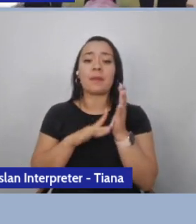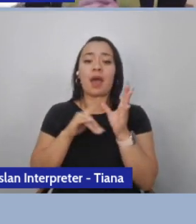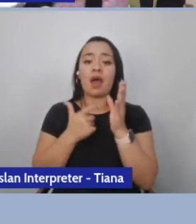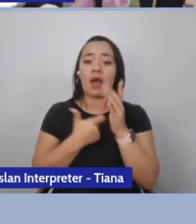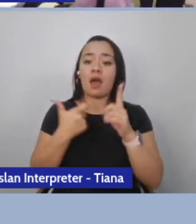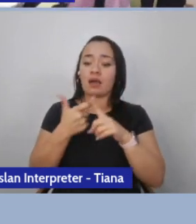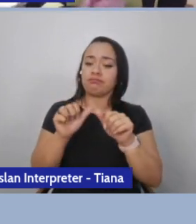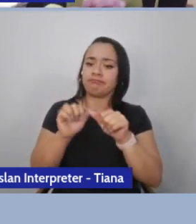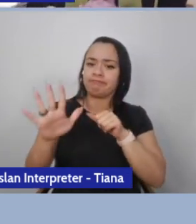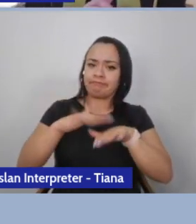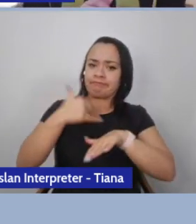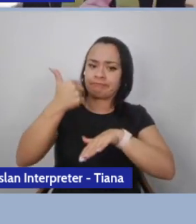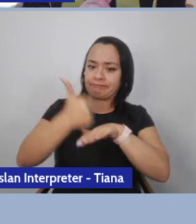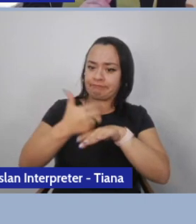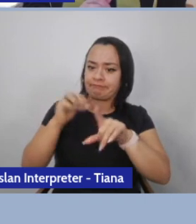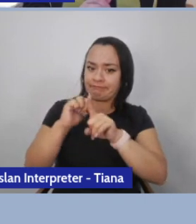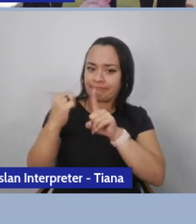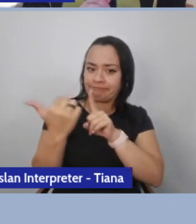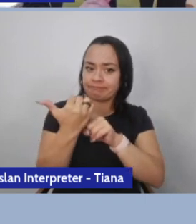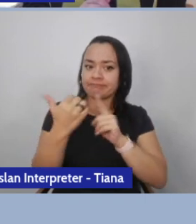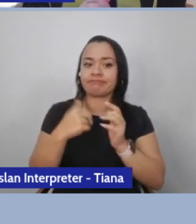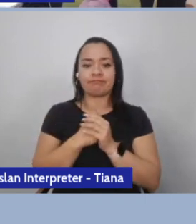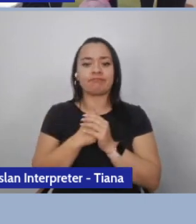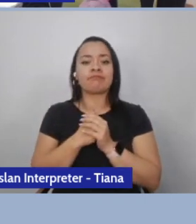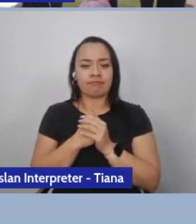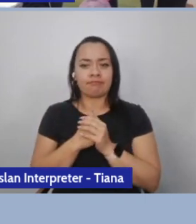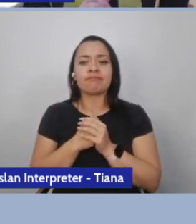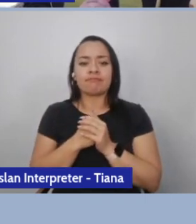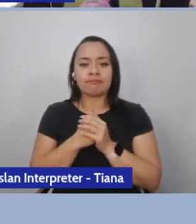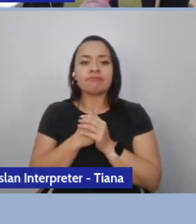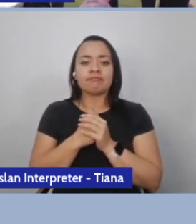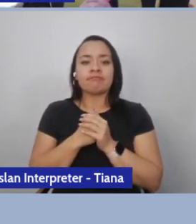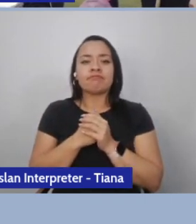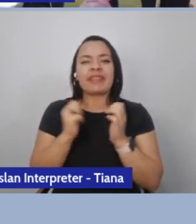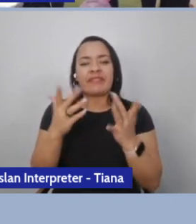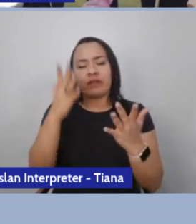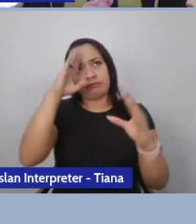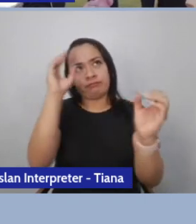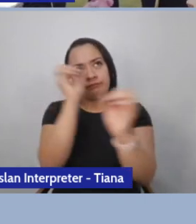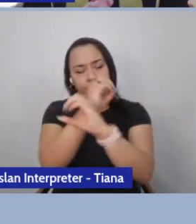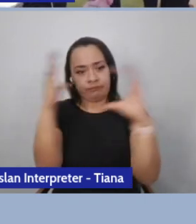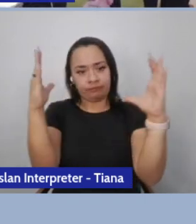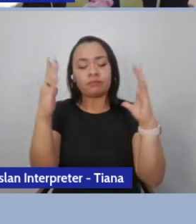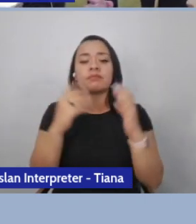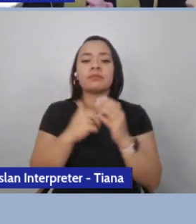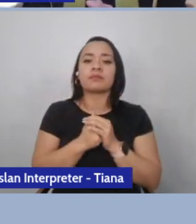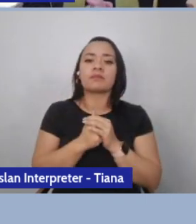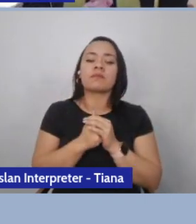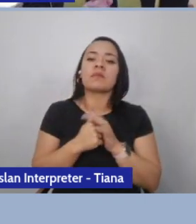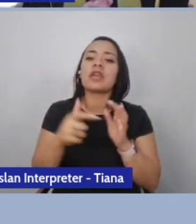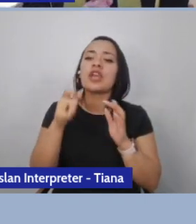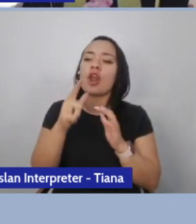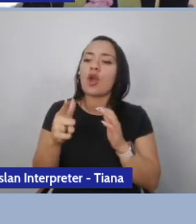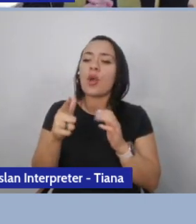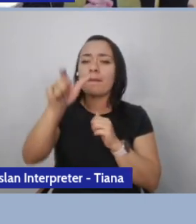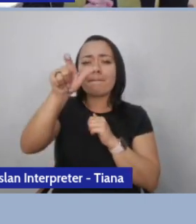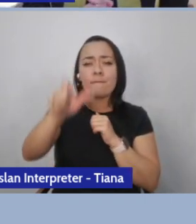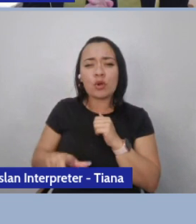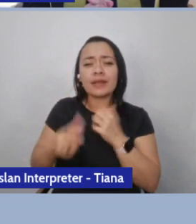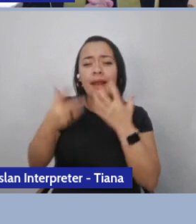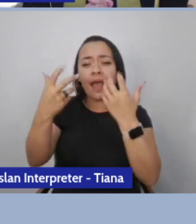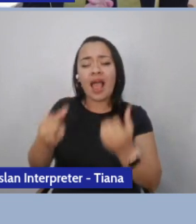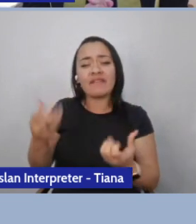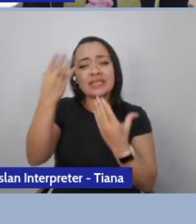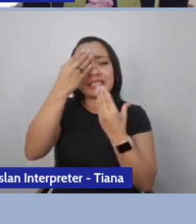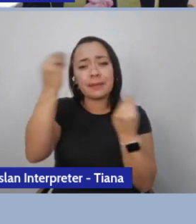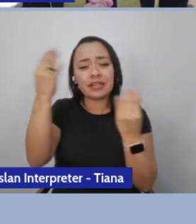scene, and I'll just add a few more points there. That when a person lives with dementia, it can affect their communication